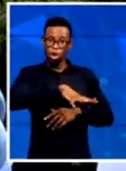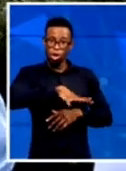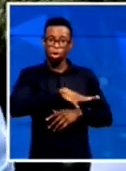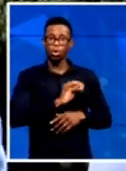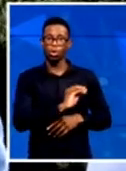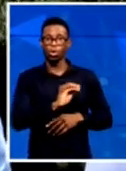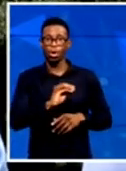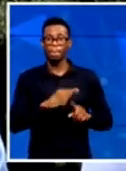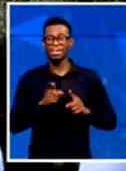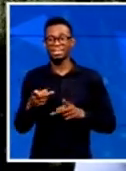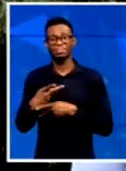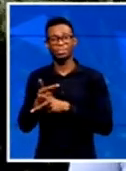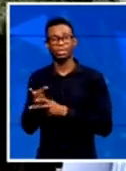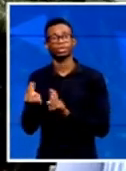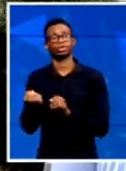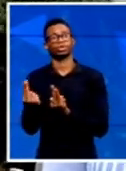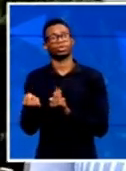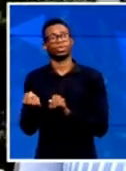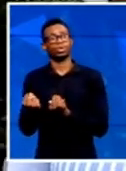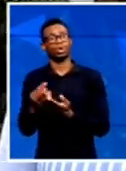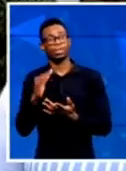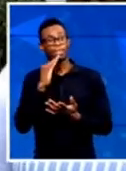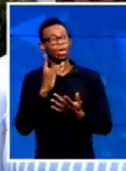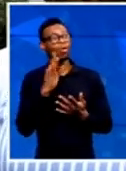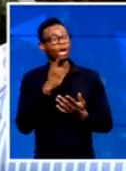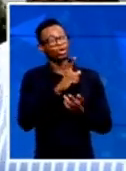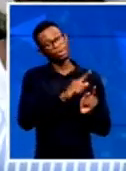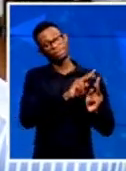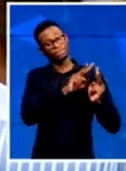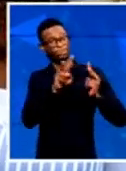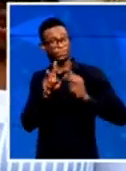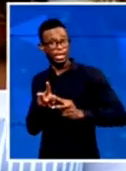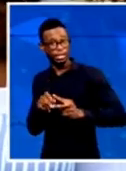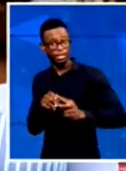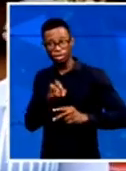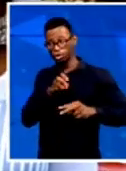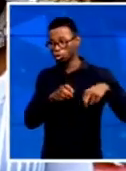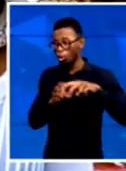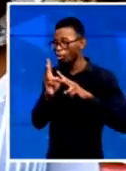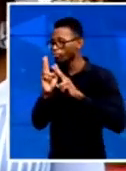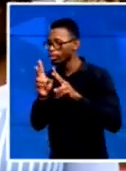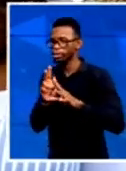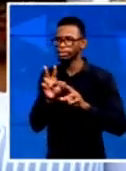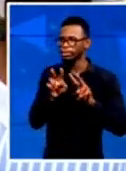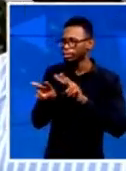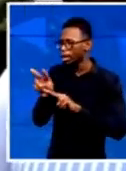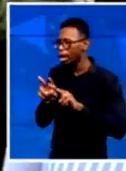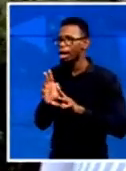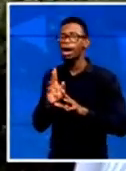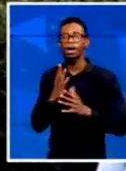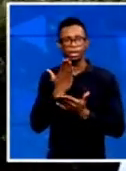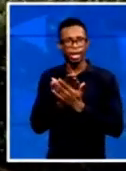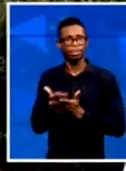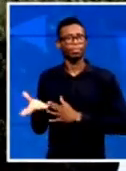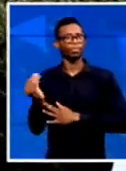them when you come on tour here. So you have to come and view our place, visit us, so you can actually enjoy the products that